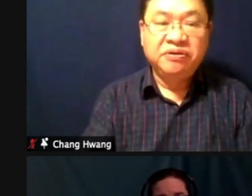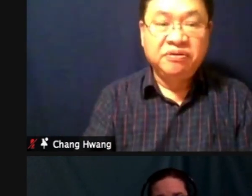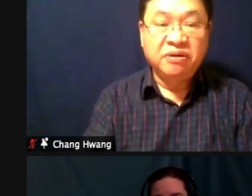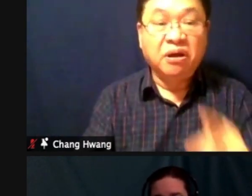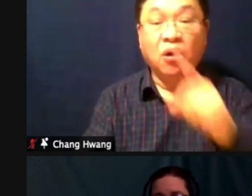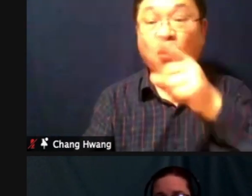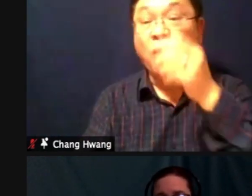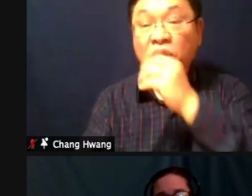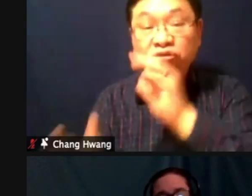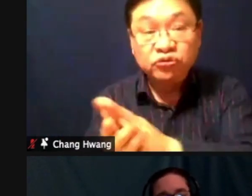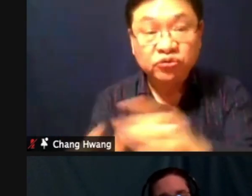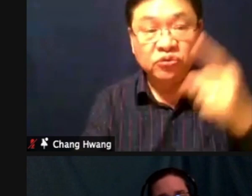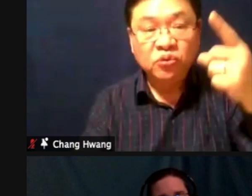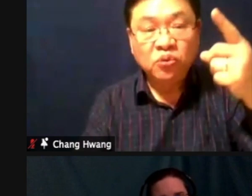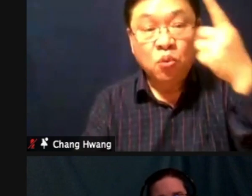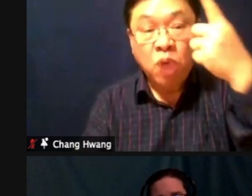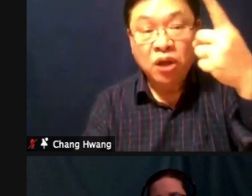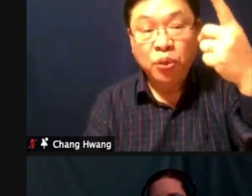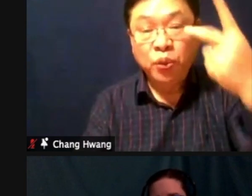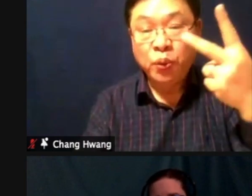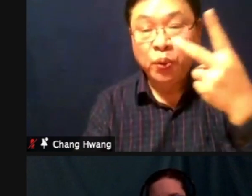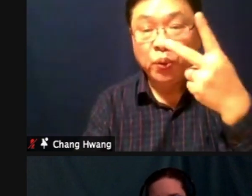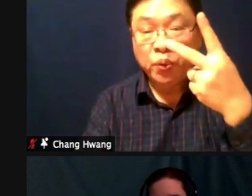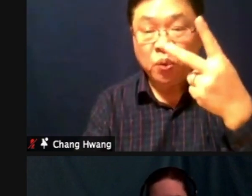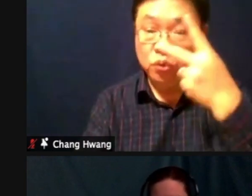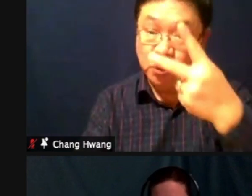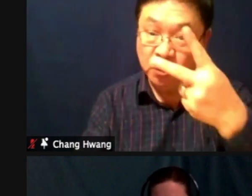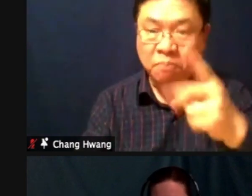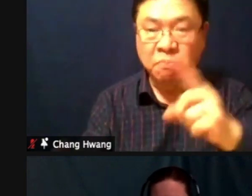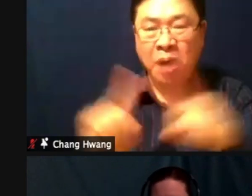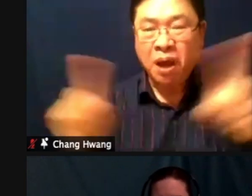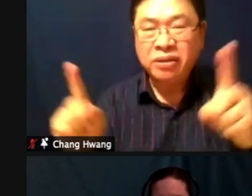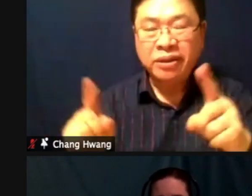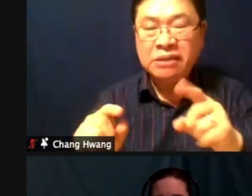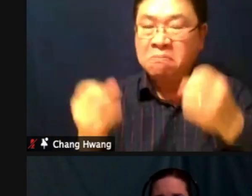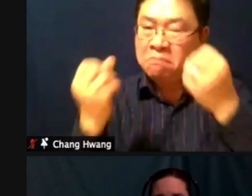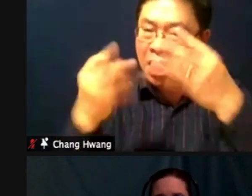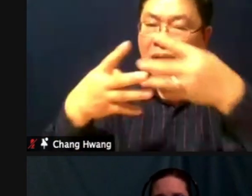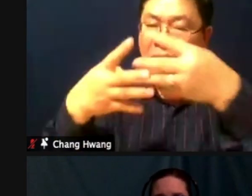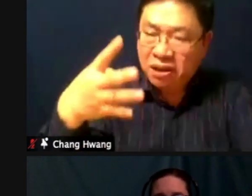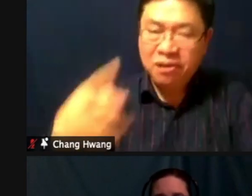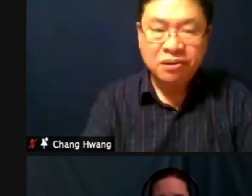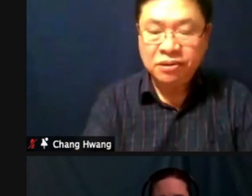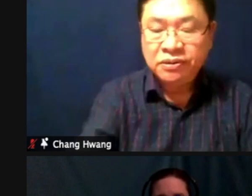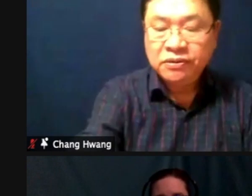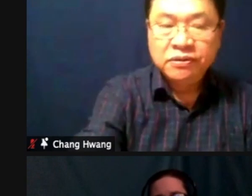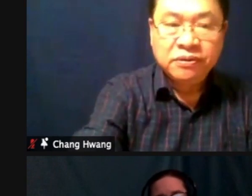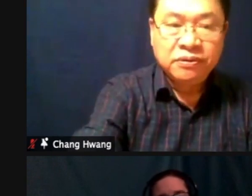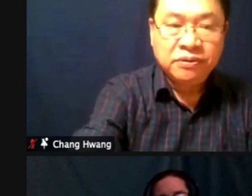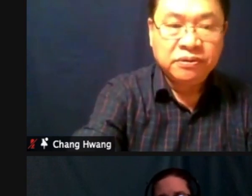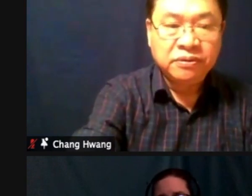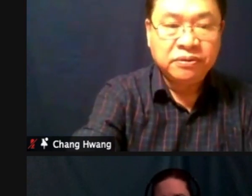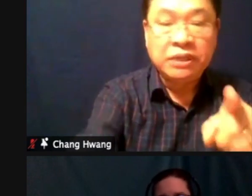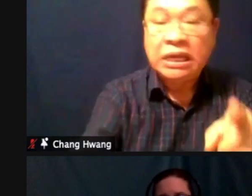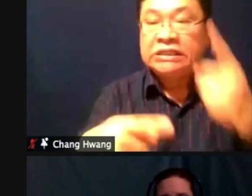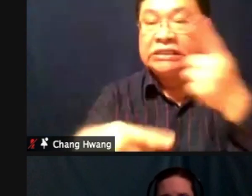It's a fairly difficult process, but it's still utilized in parts of the world today. I'm showing two examples here,